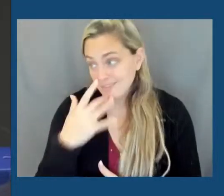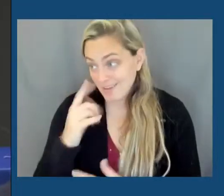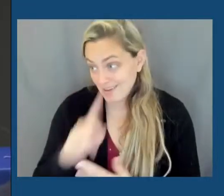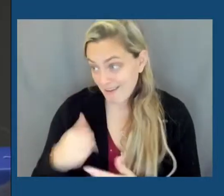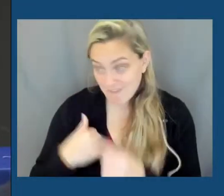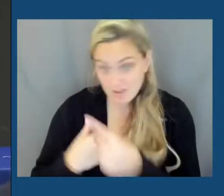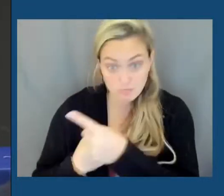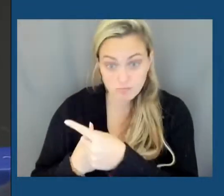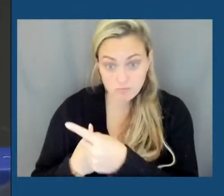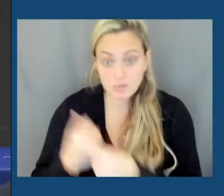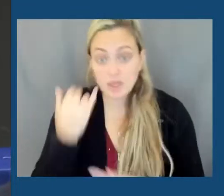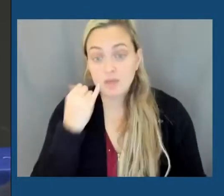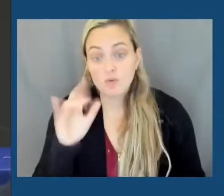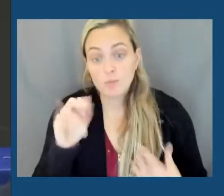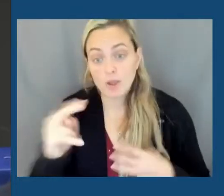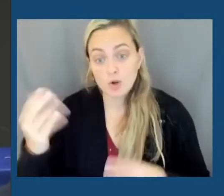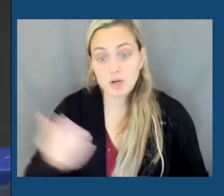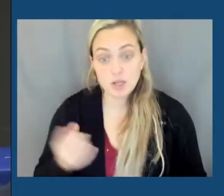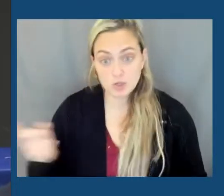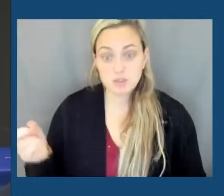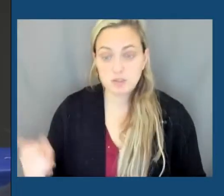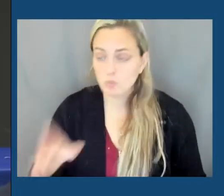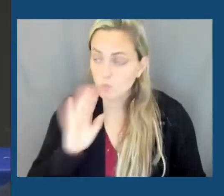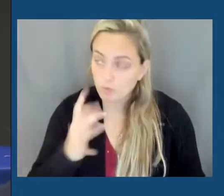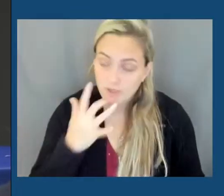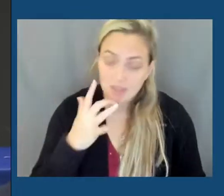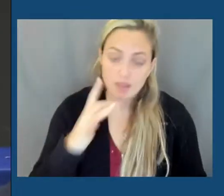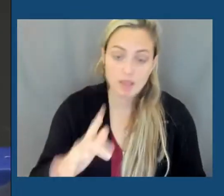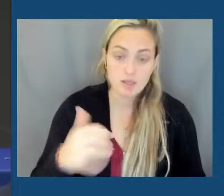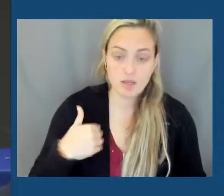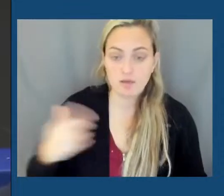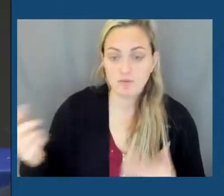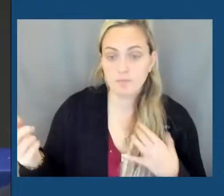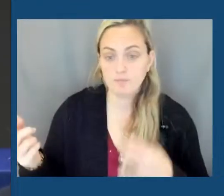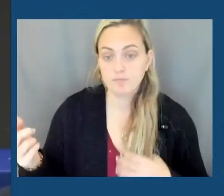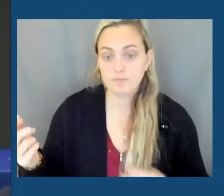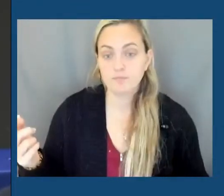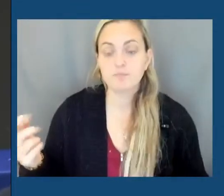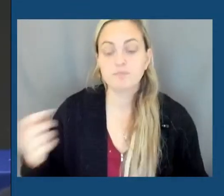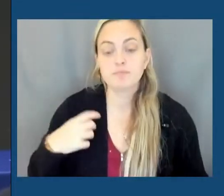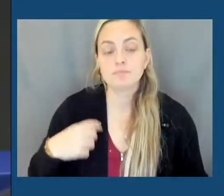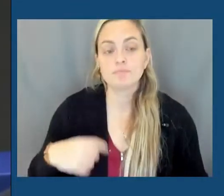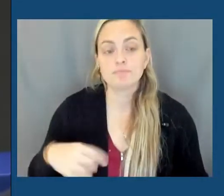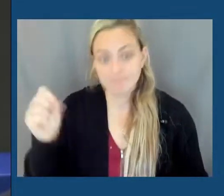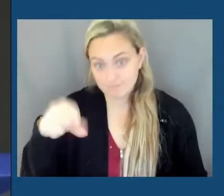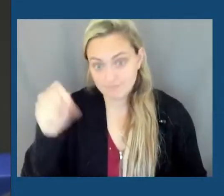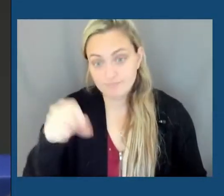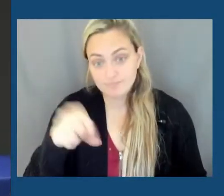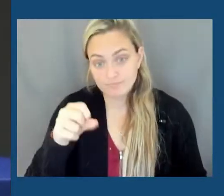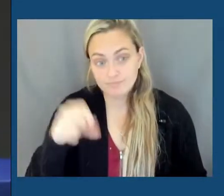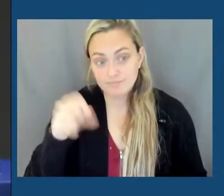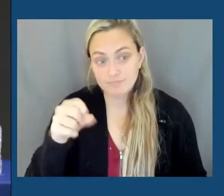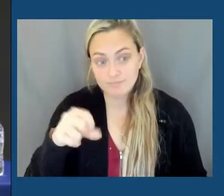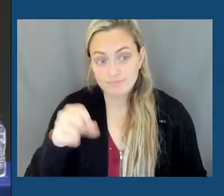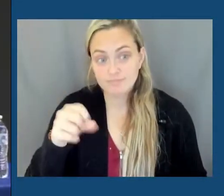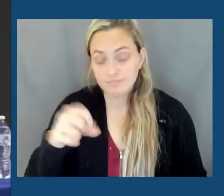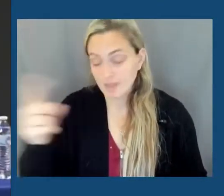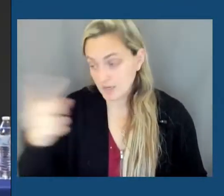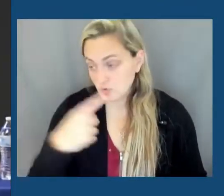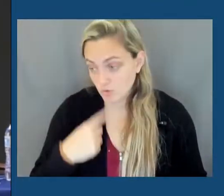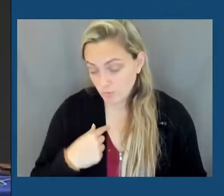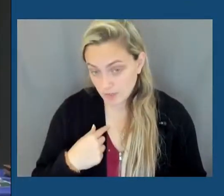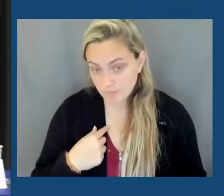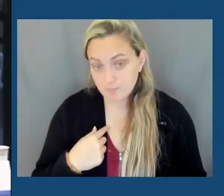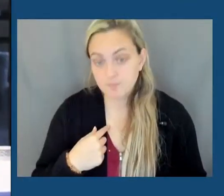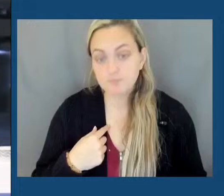If Micron hires him, you will be lucky to have him. And what he told me